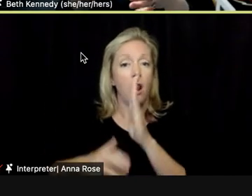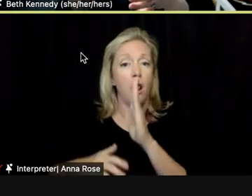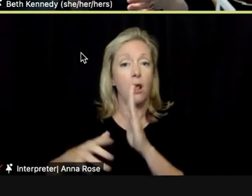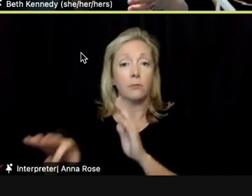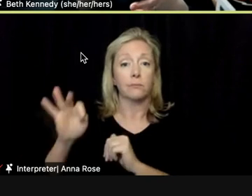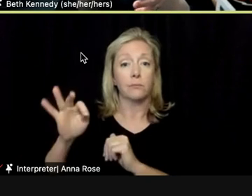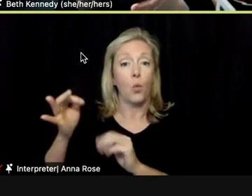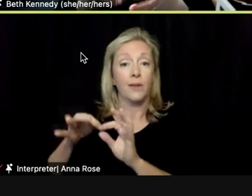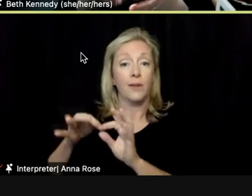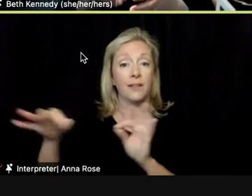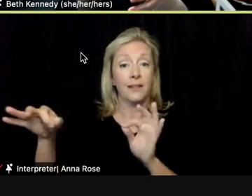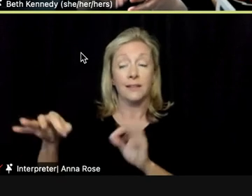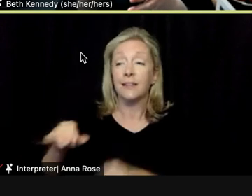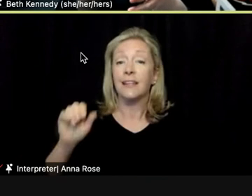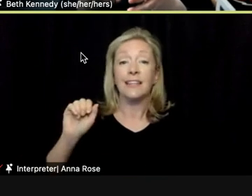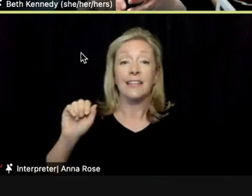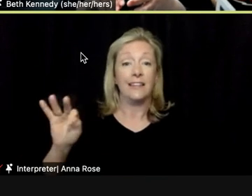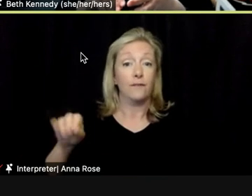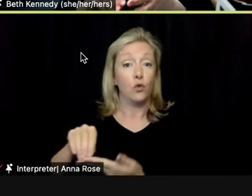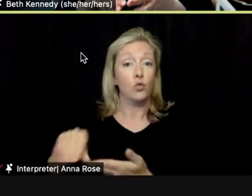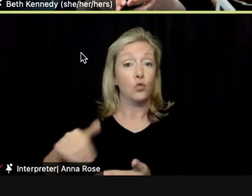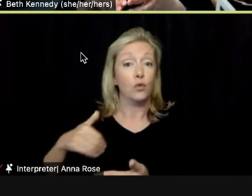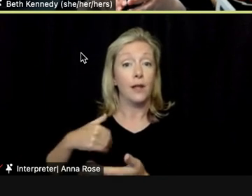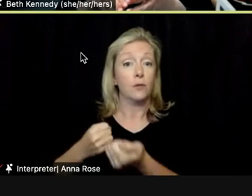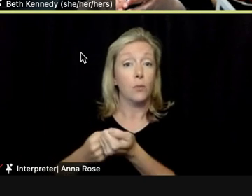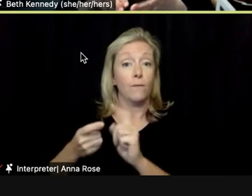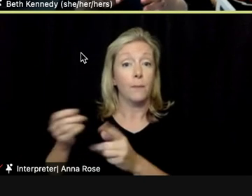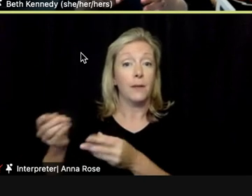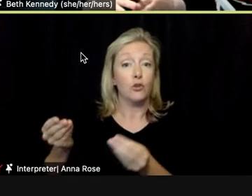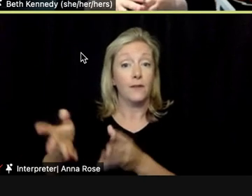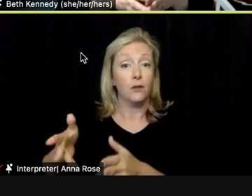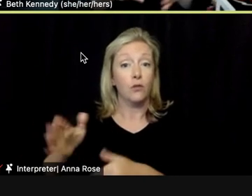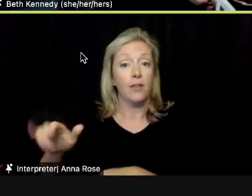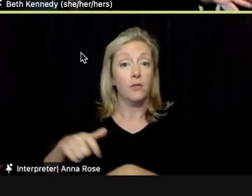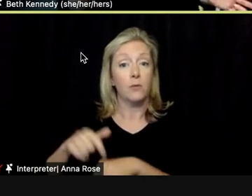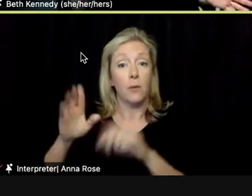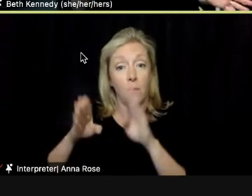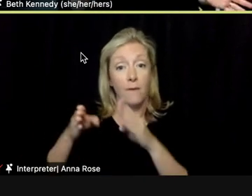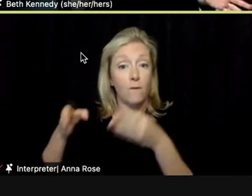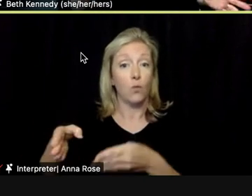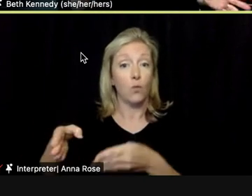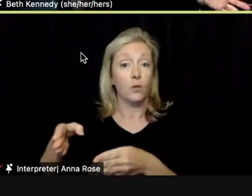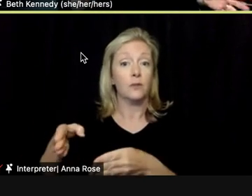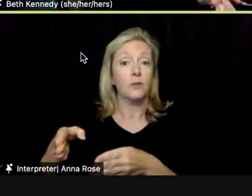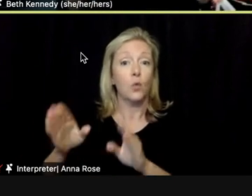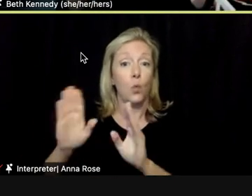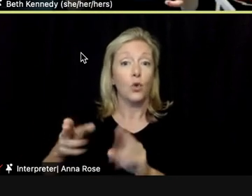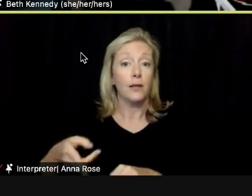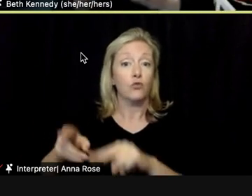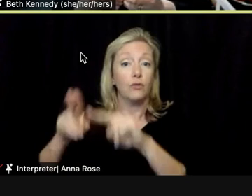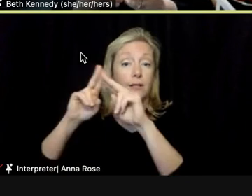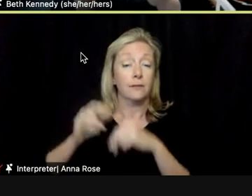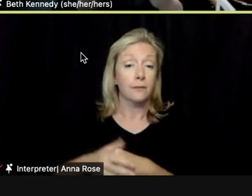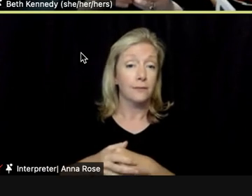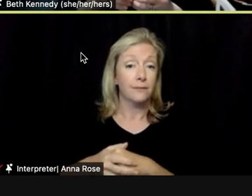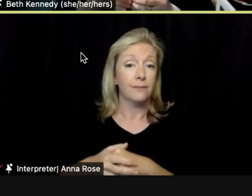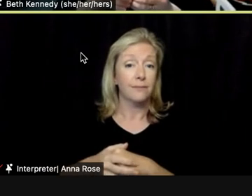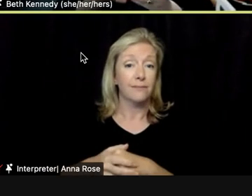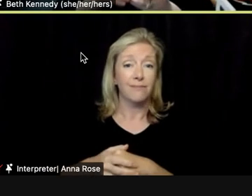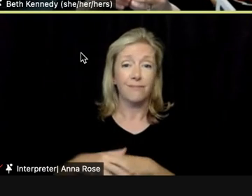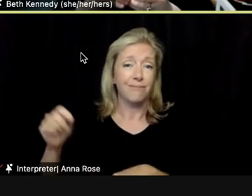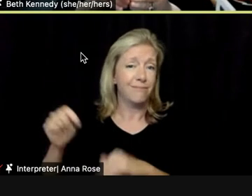be increased if they had the support of an intervener. So again, not about an intervener, but just